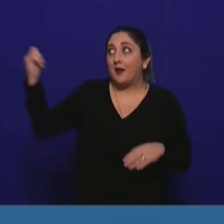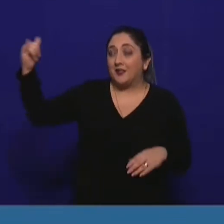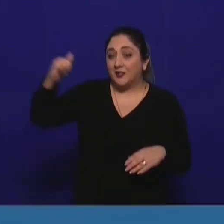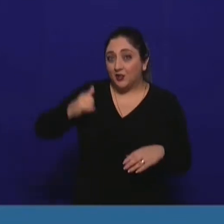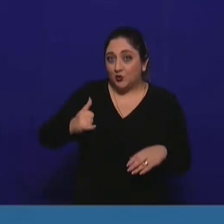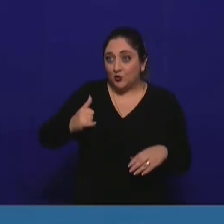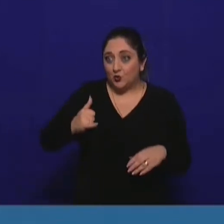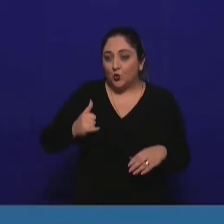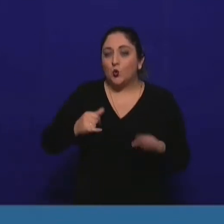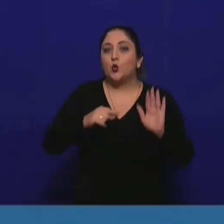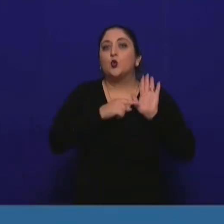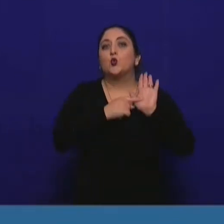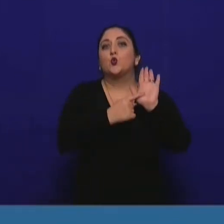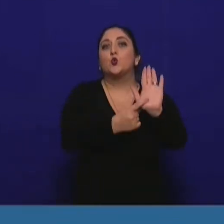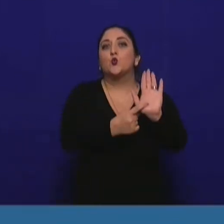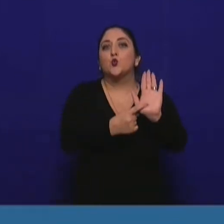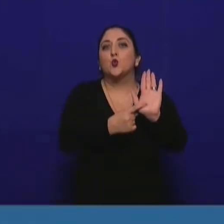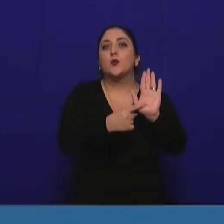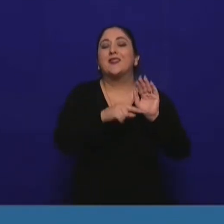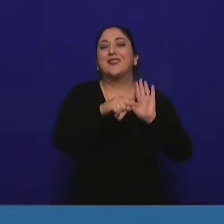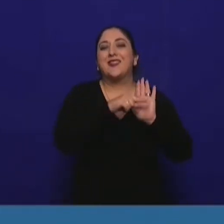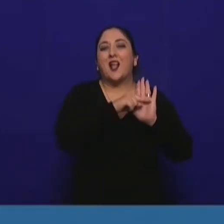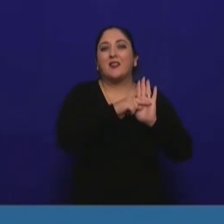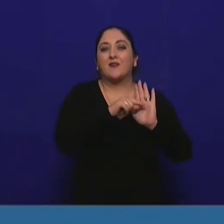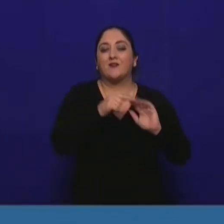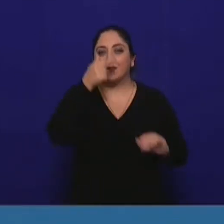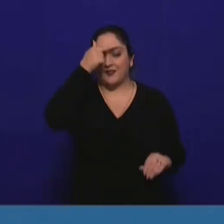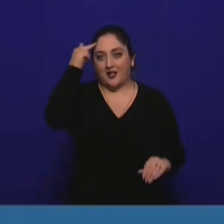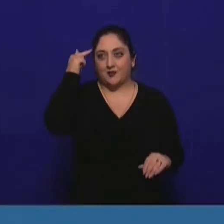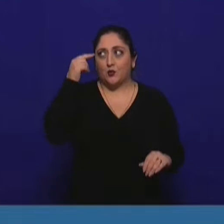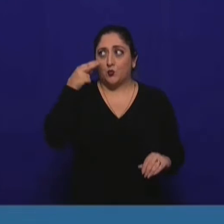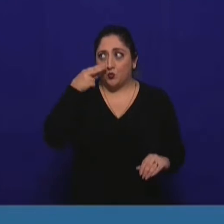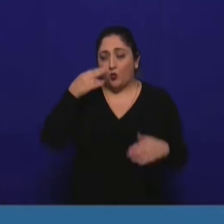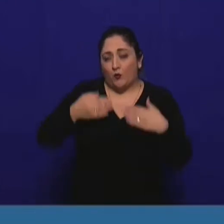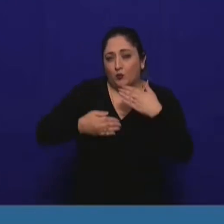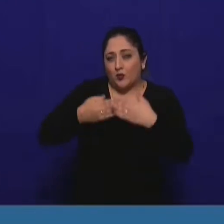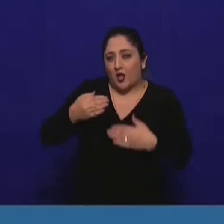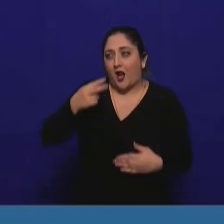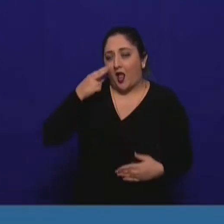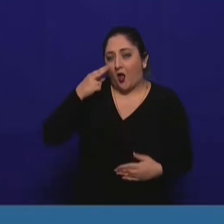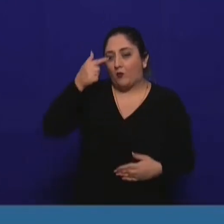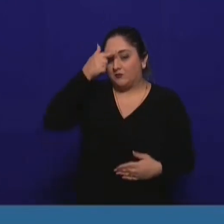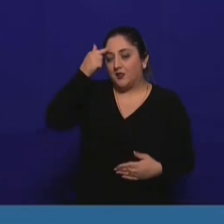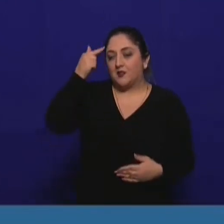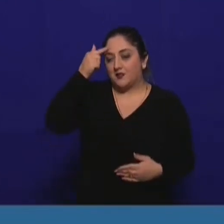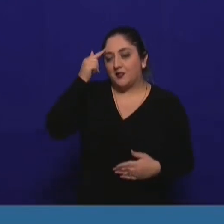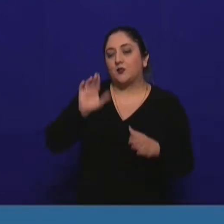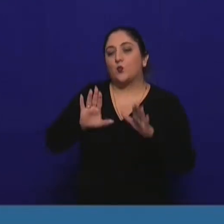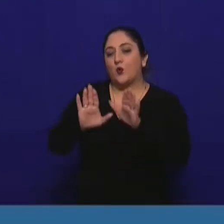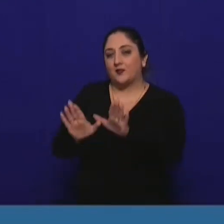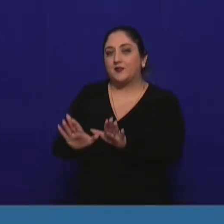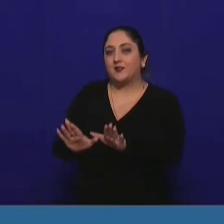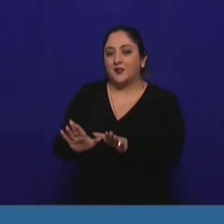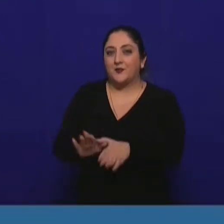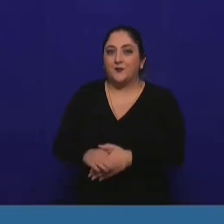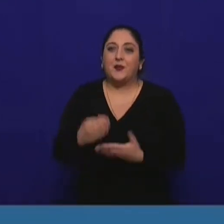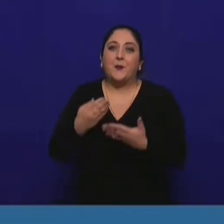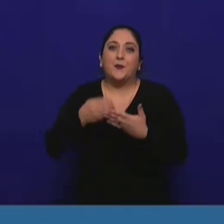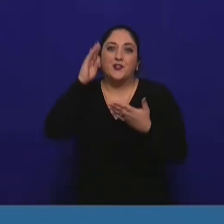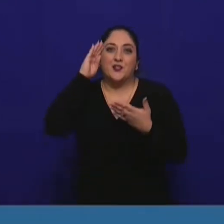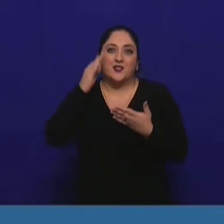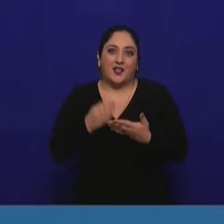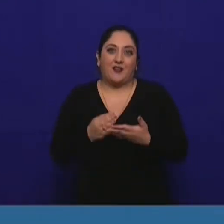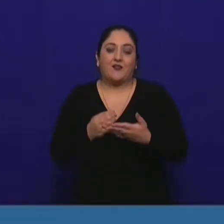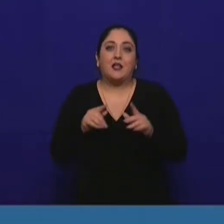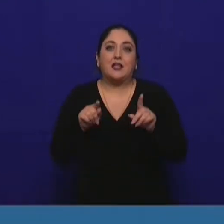diġà negattiv qabel jiġu għaw Malta u aħna nibqgħu nsegwuhom ukoll b'testijiet waqt li huma jkunu kwarantina. U l-istess jiġri